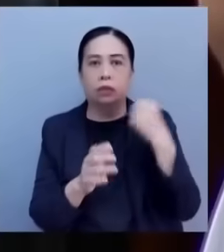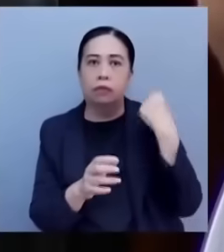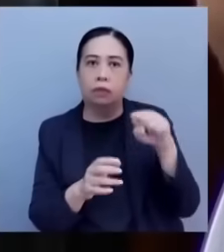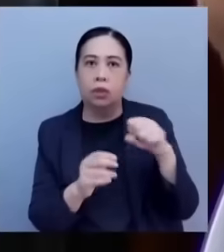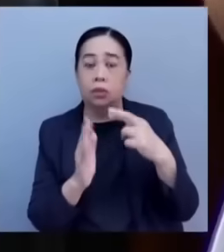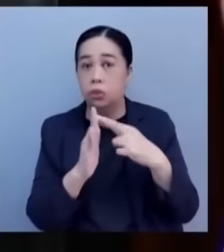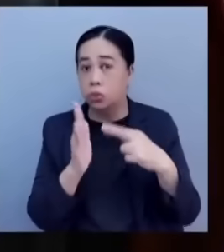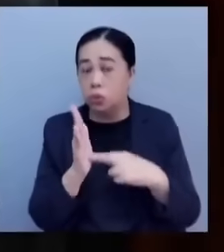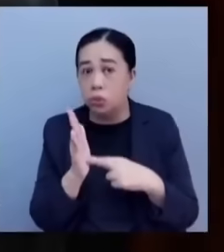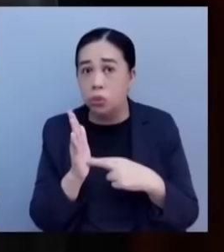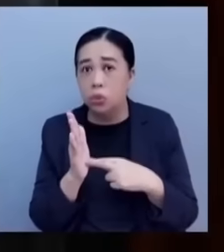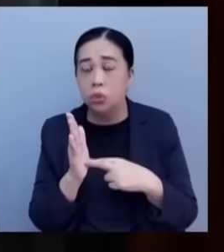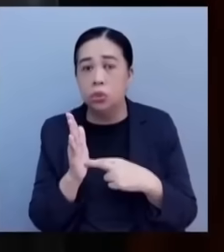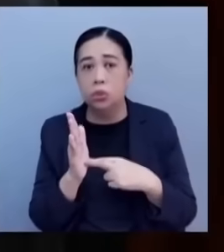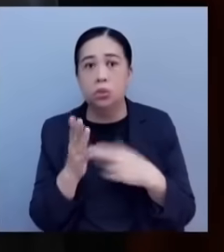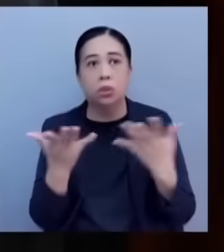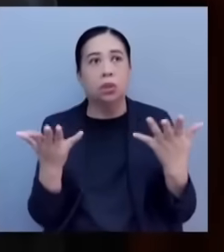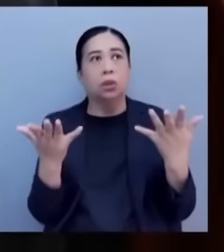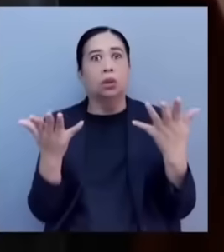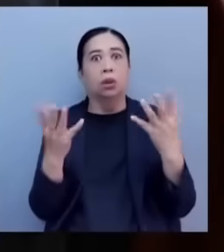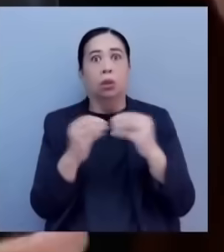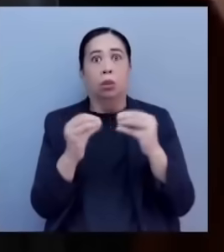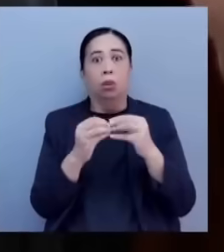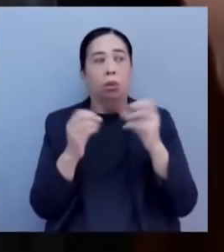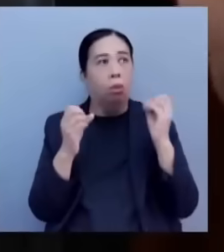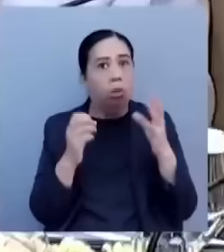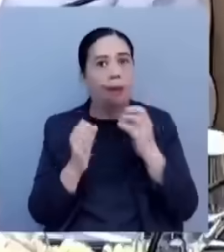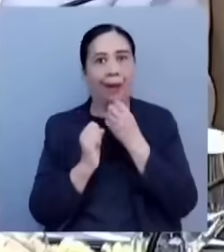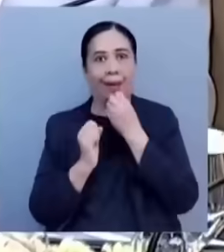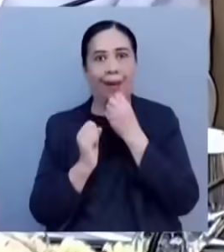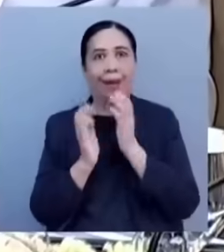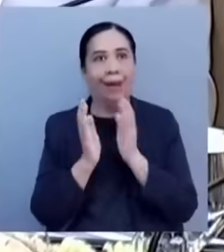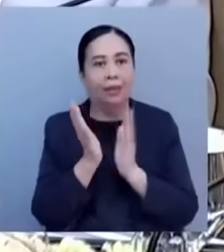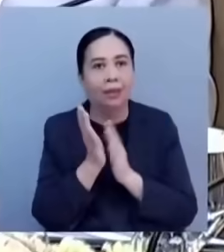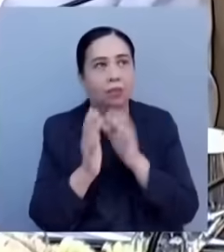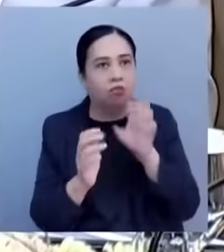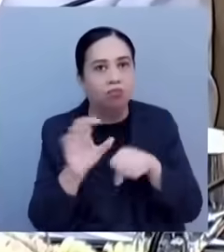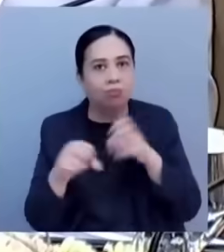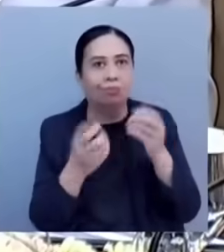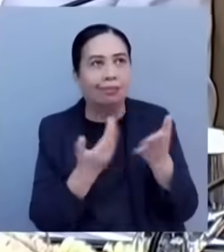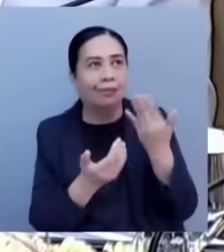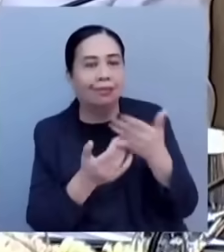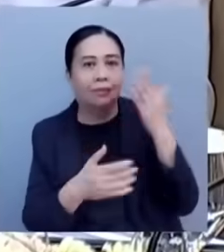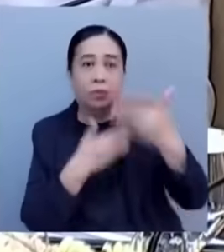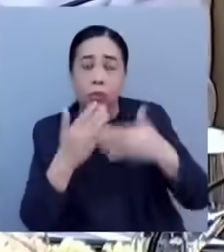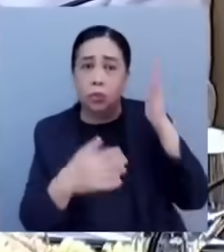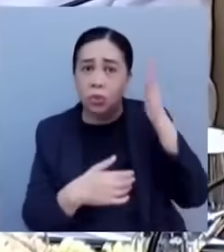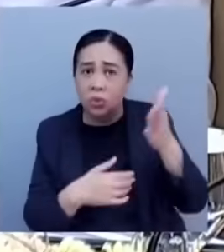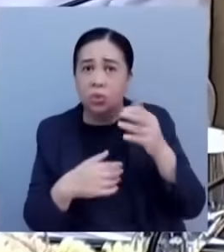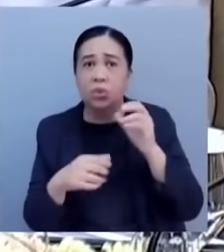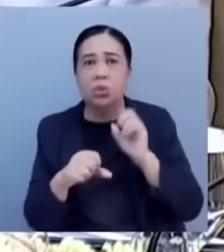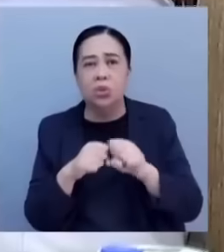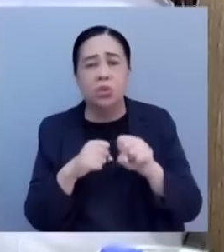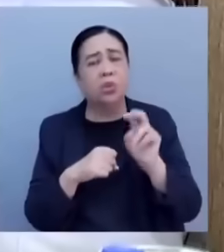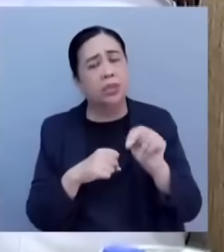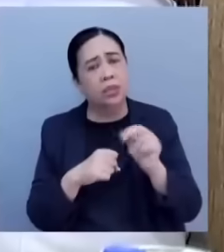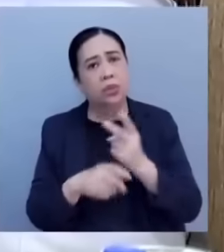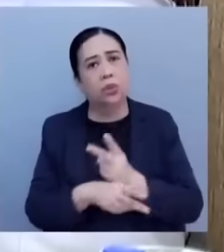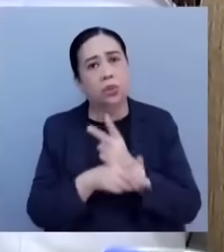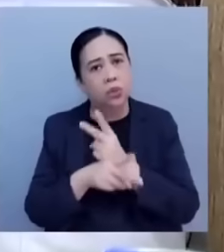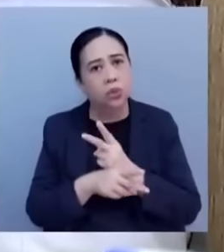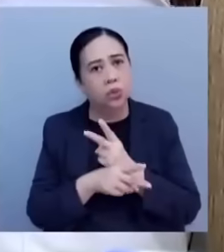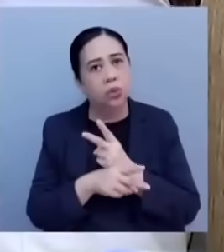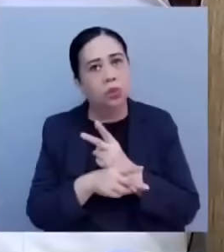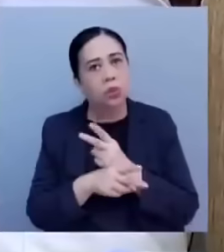rules, opens the door to a lot of abuse, to corruption, possibly. So we need to insist